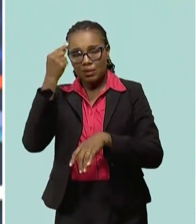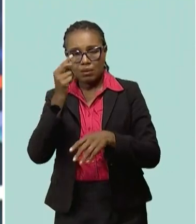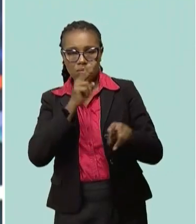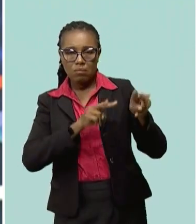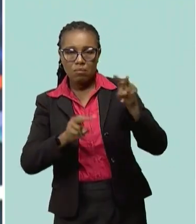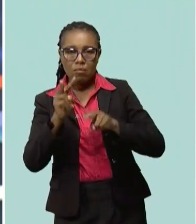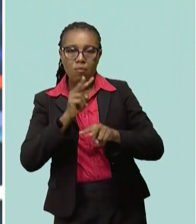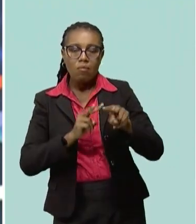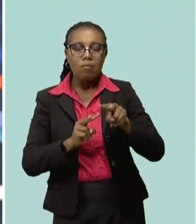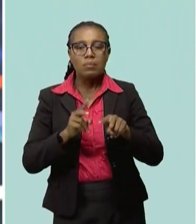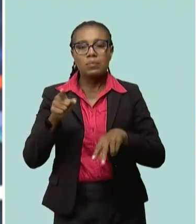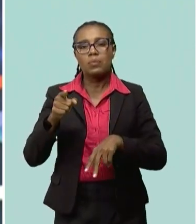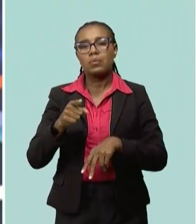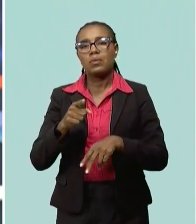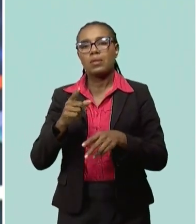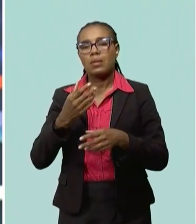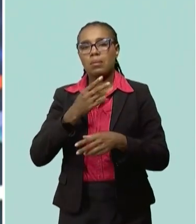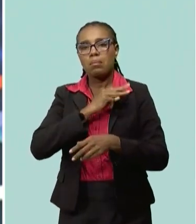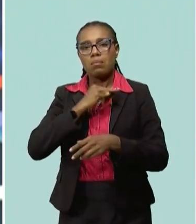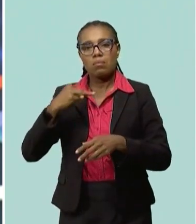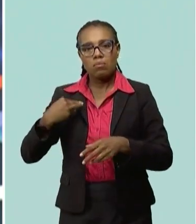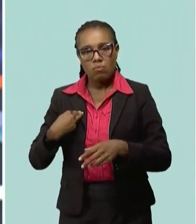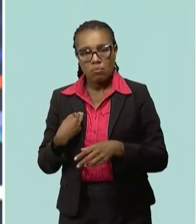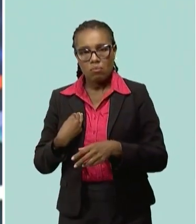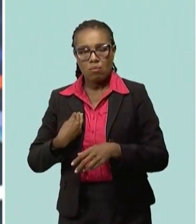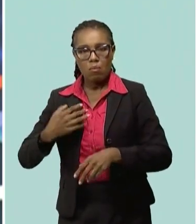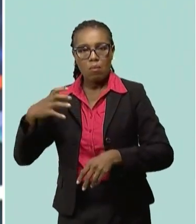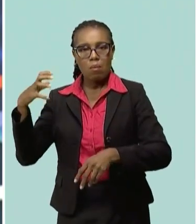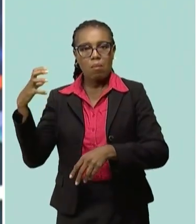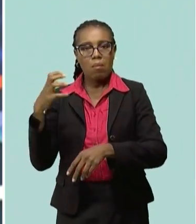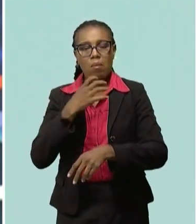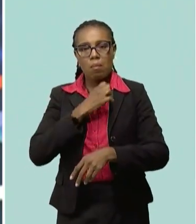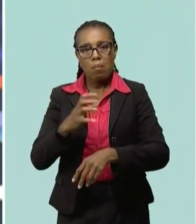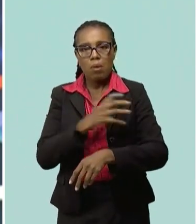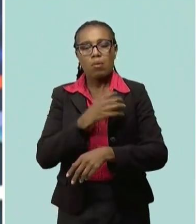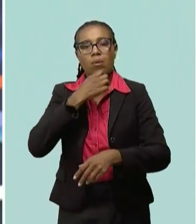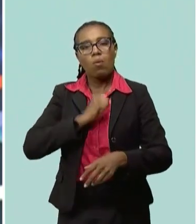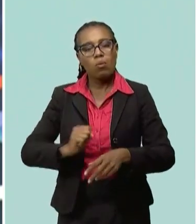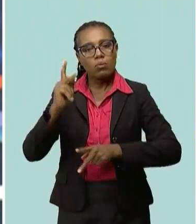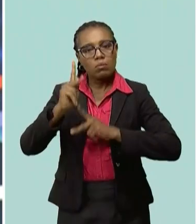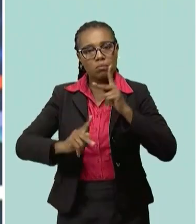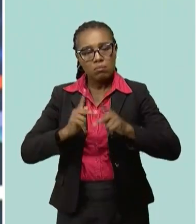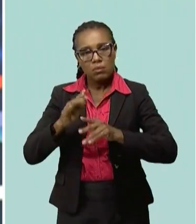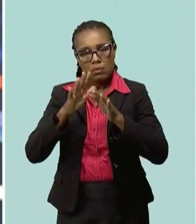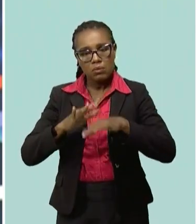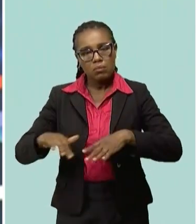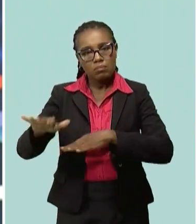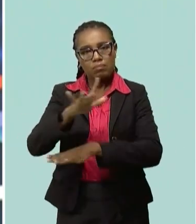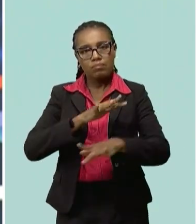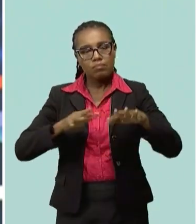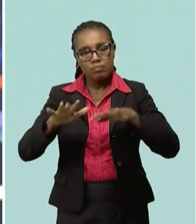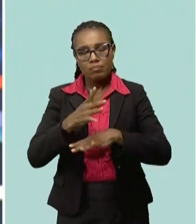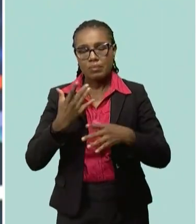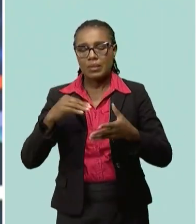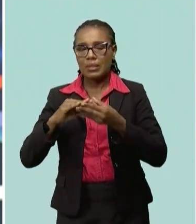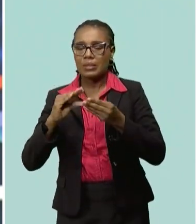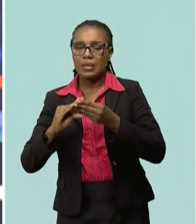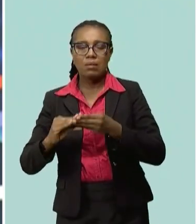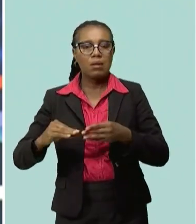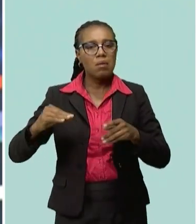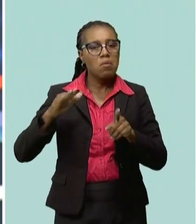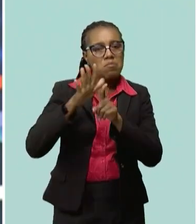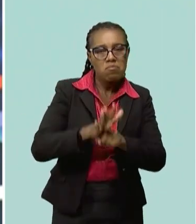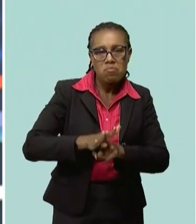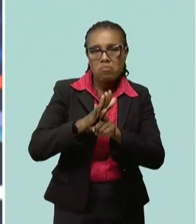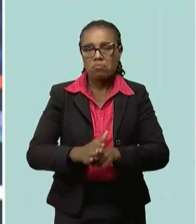of People Empowerment and Elder Affairs, Jehu Wiltshire, says elder abuse and other issues affecting seniors are being dealt with.